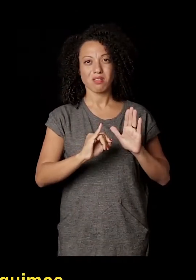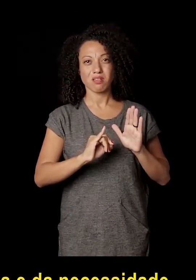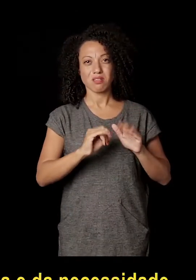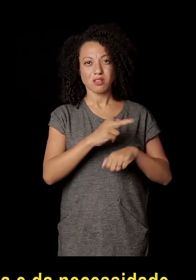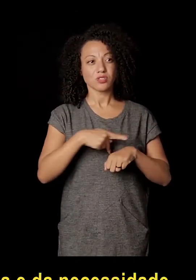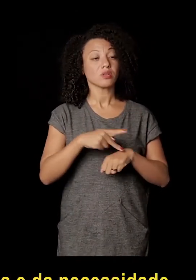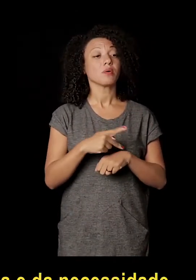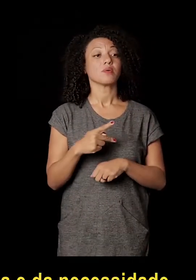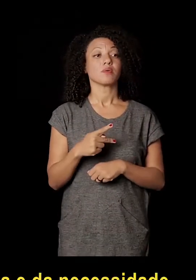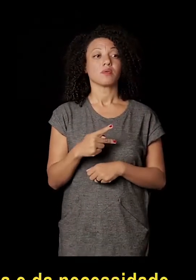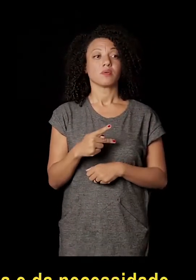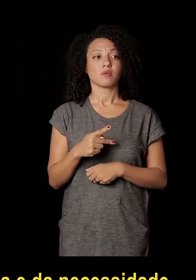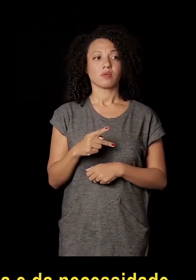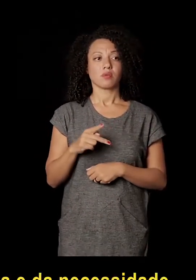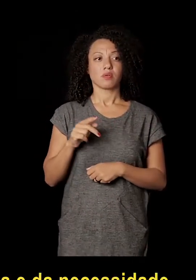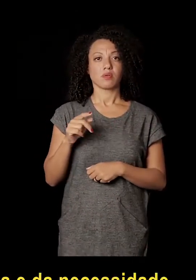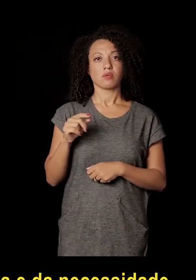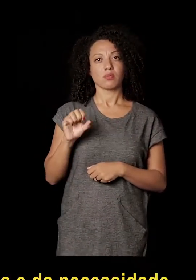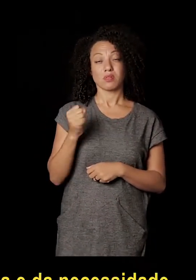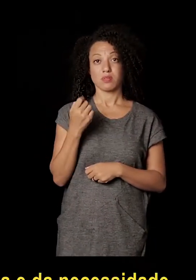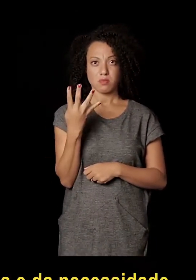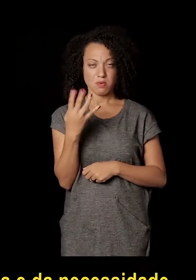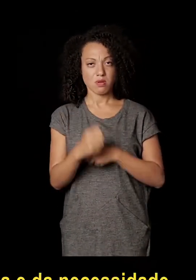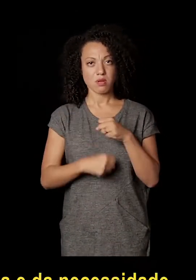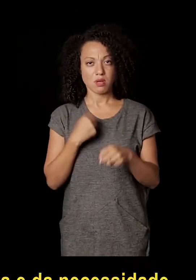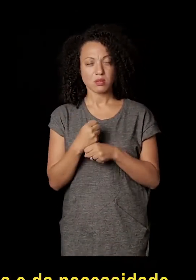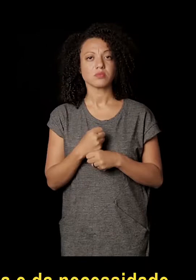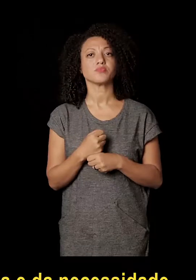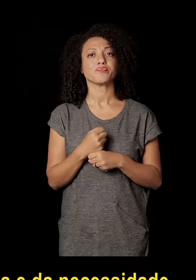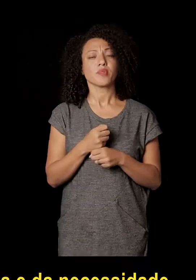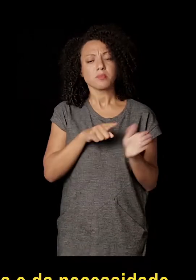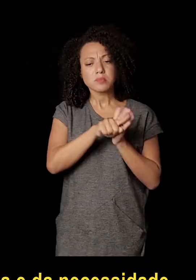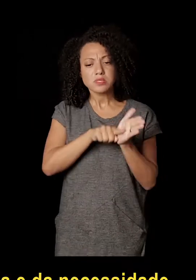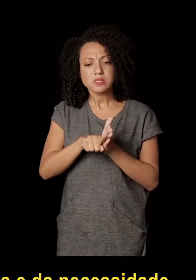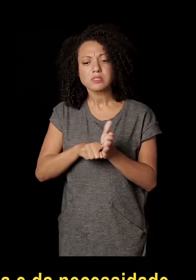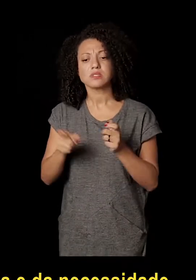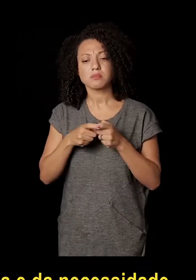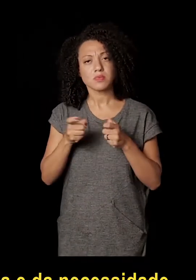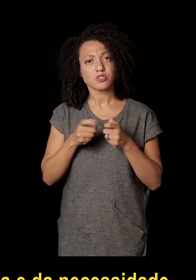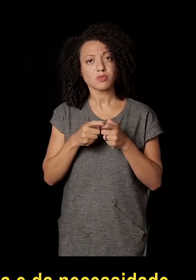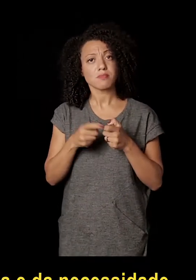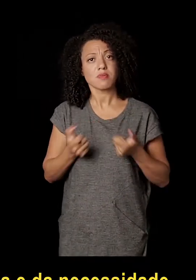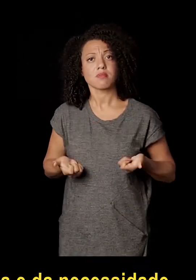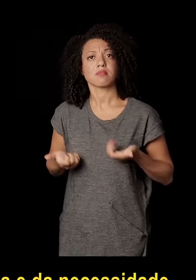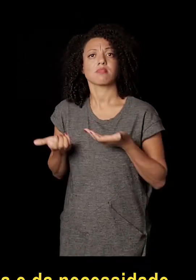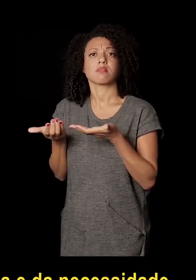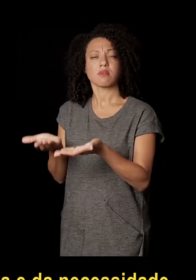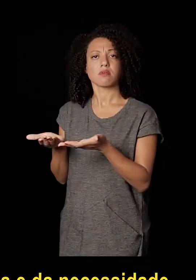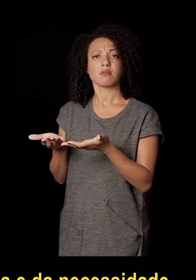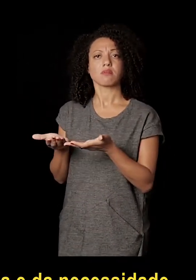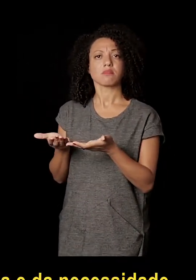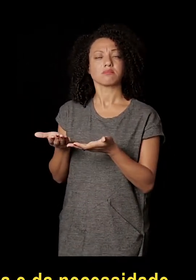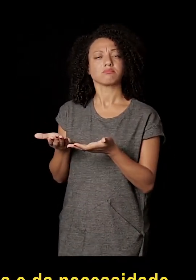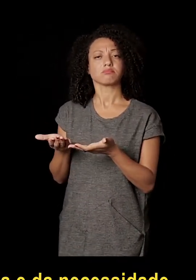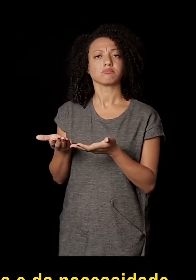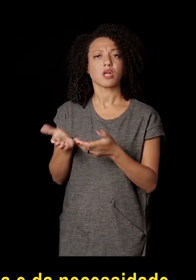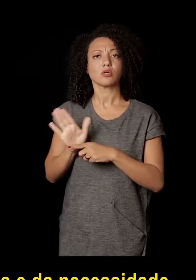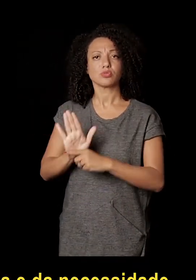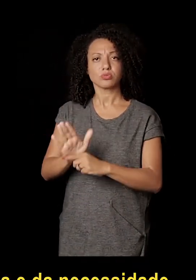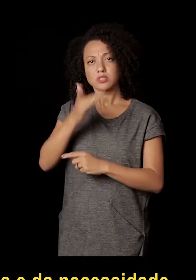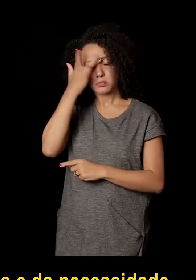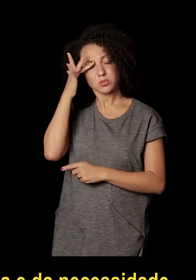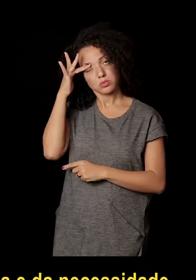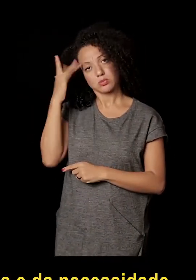passed recognizing the damage of Agent Orange and the need for medical research